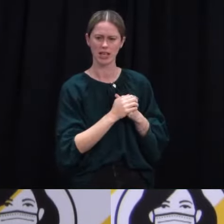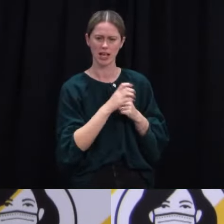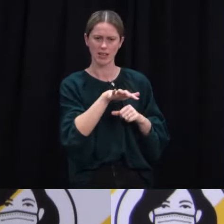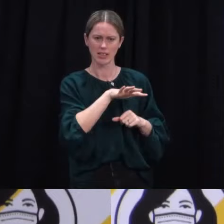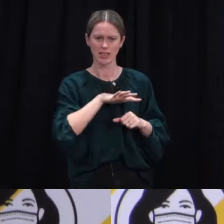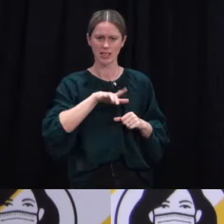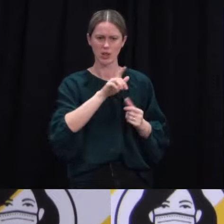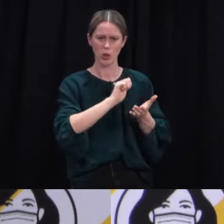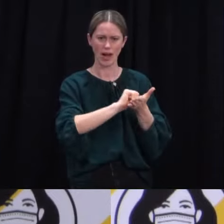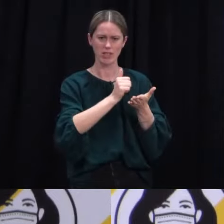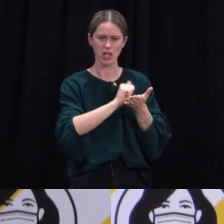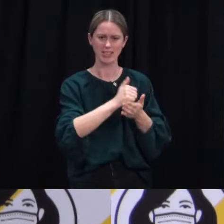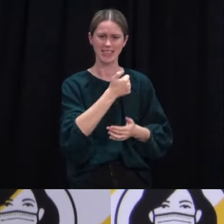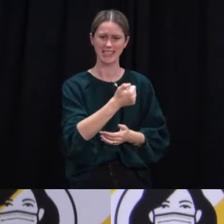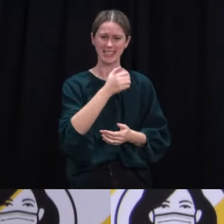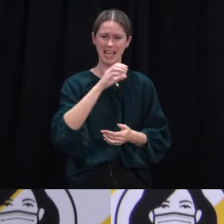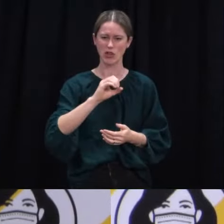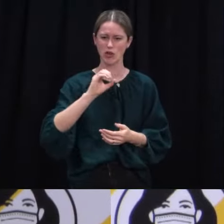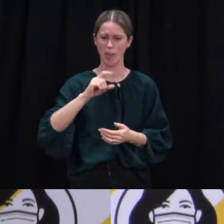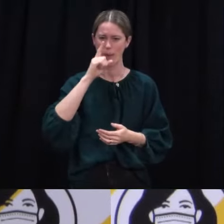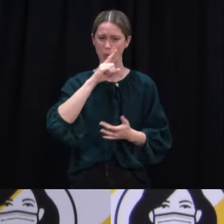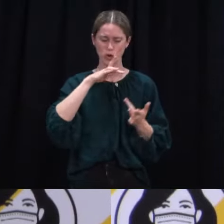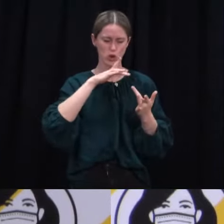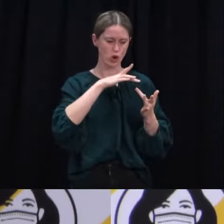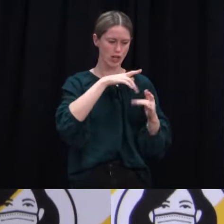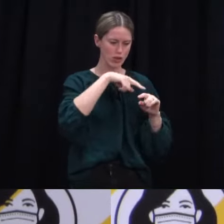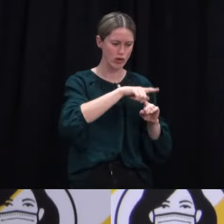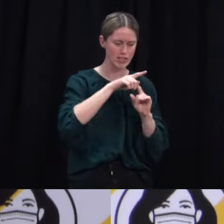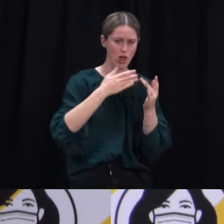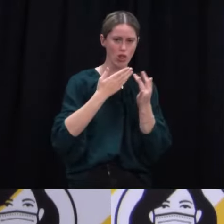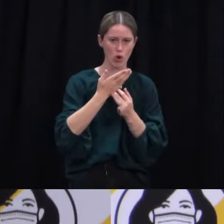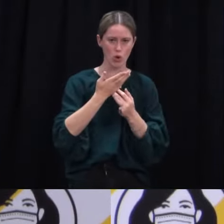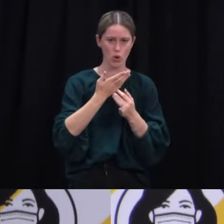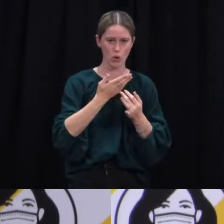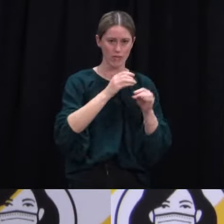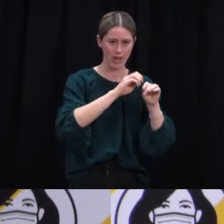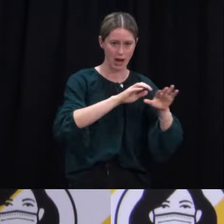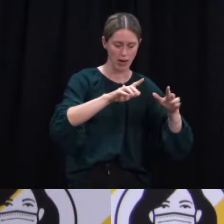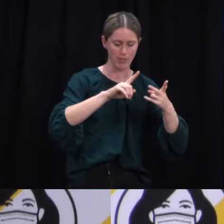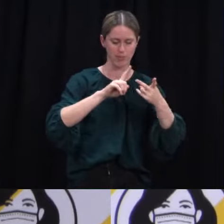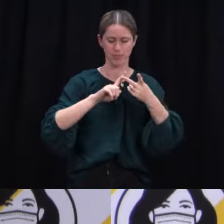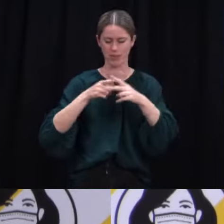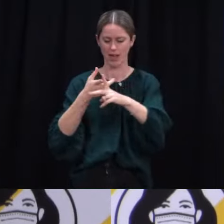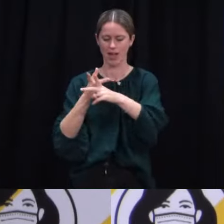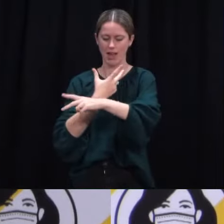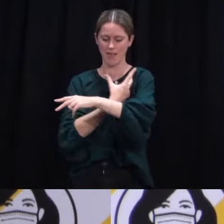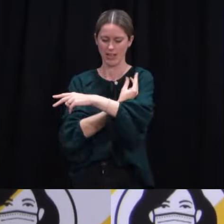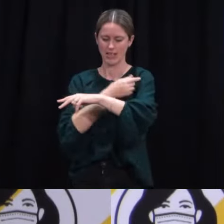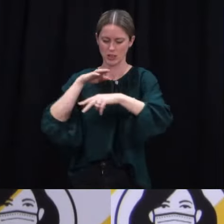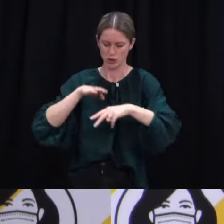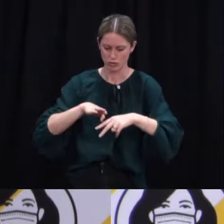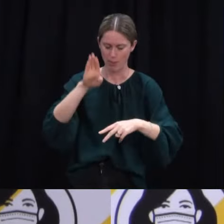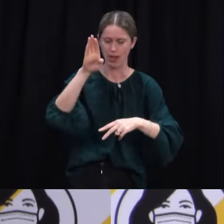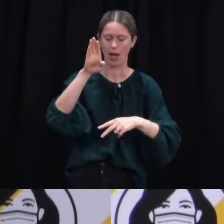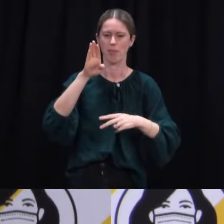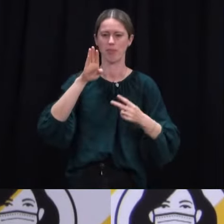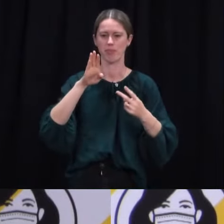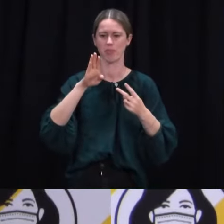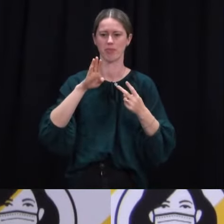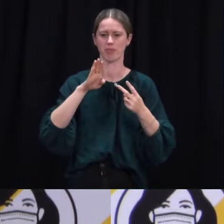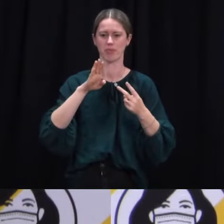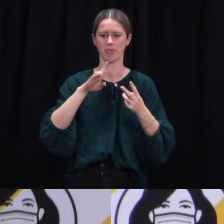you're advertising for 600 contact tracers during an outbreak, you're ramping up vaccinations during a Delta outbreak, you've got issues with being able to